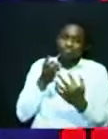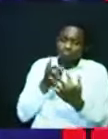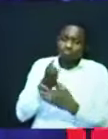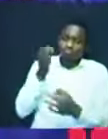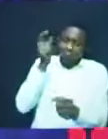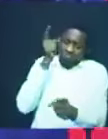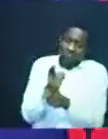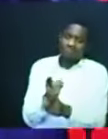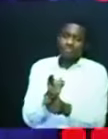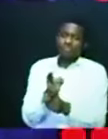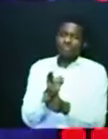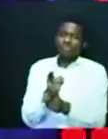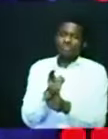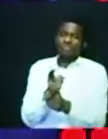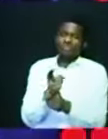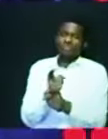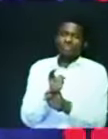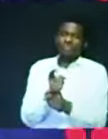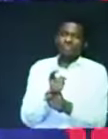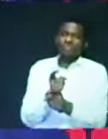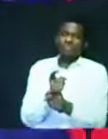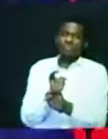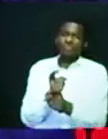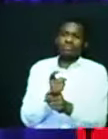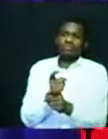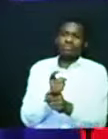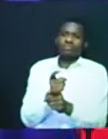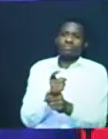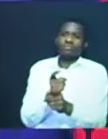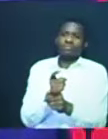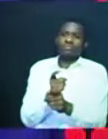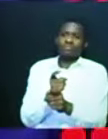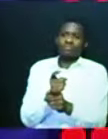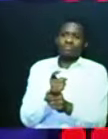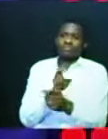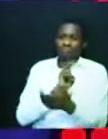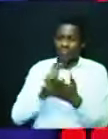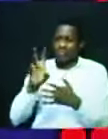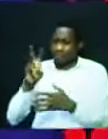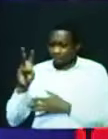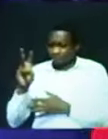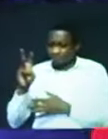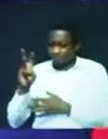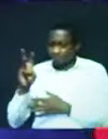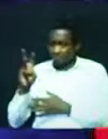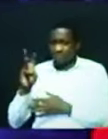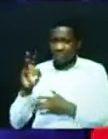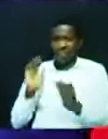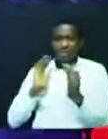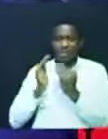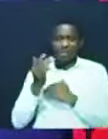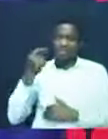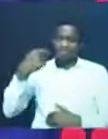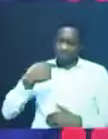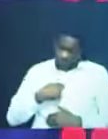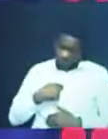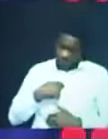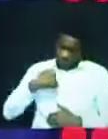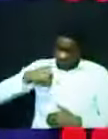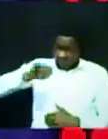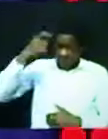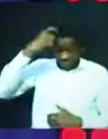ahemfo nam edi hene na etitire ehye mratre ne. Na 16. By me, that is